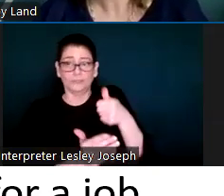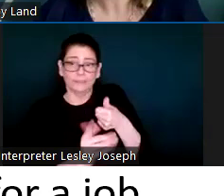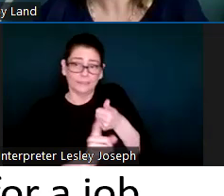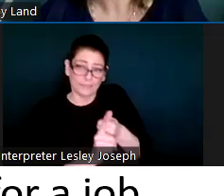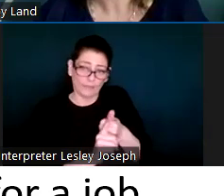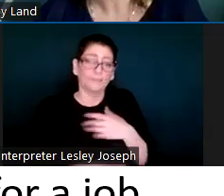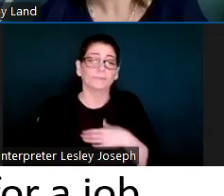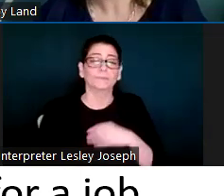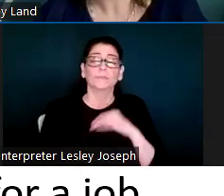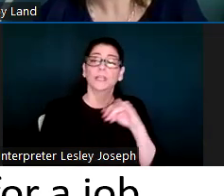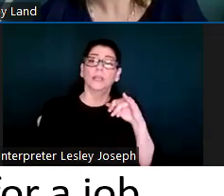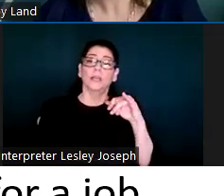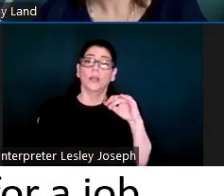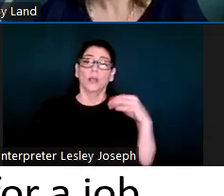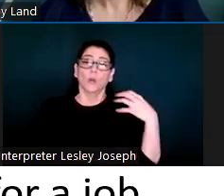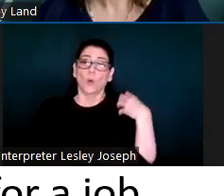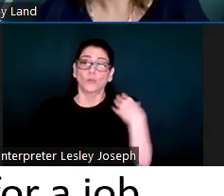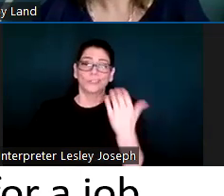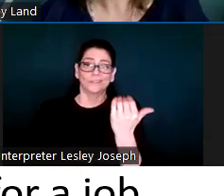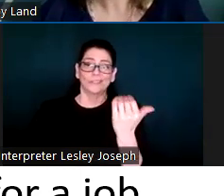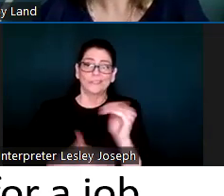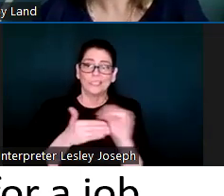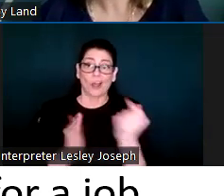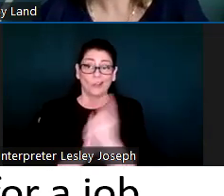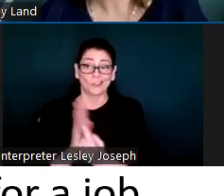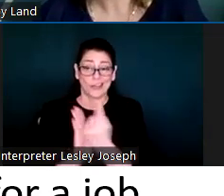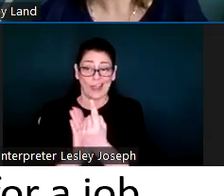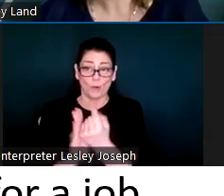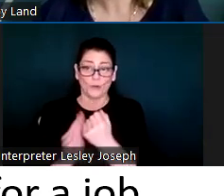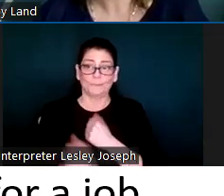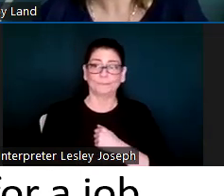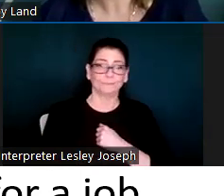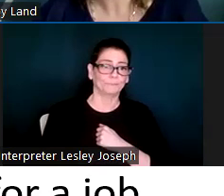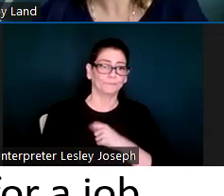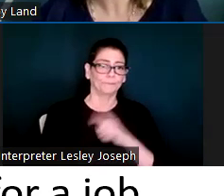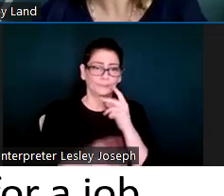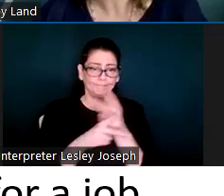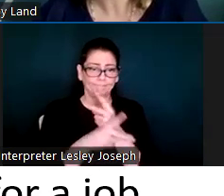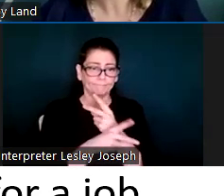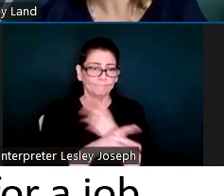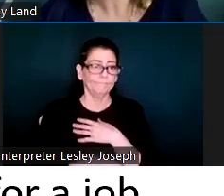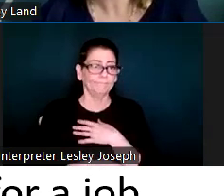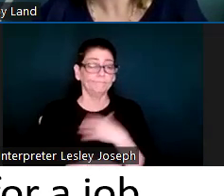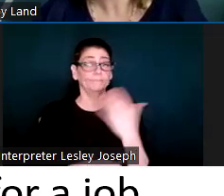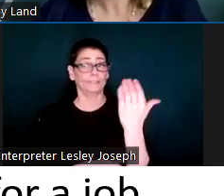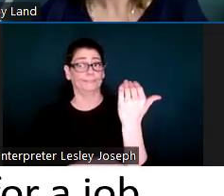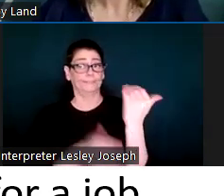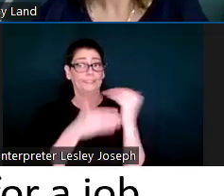be $15 an hour. So when we do this calculation, we're going to look at the $15 an